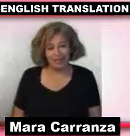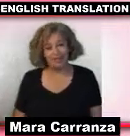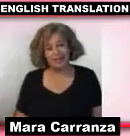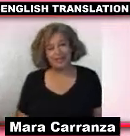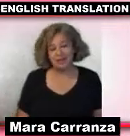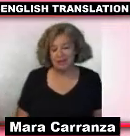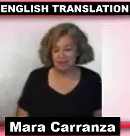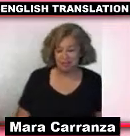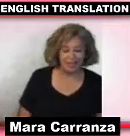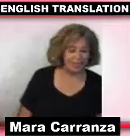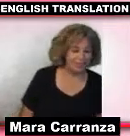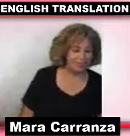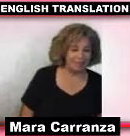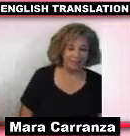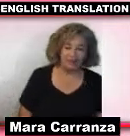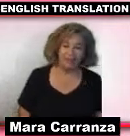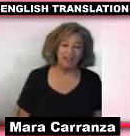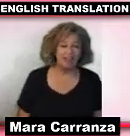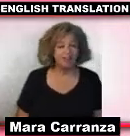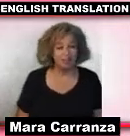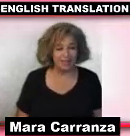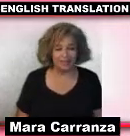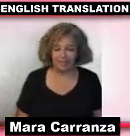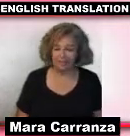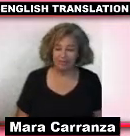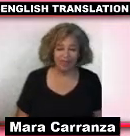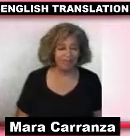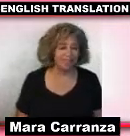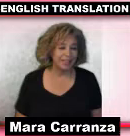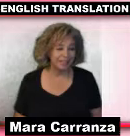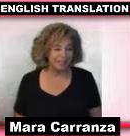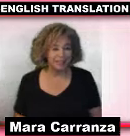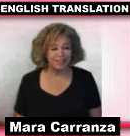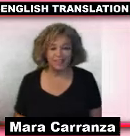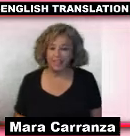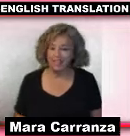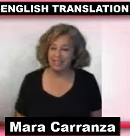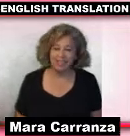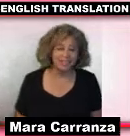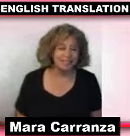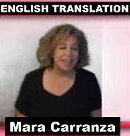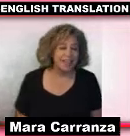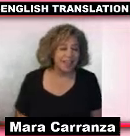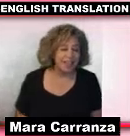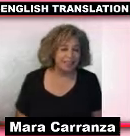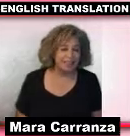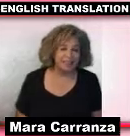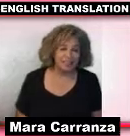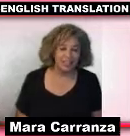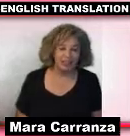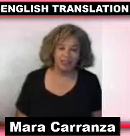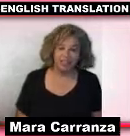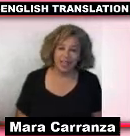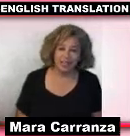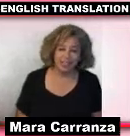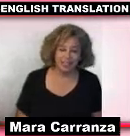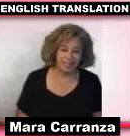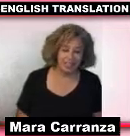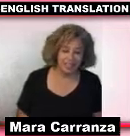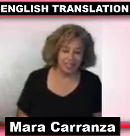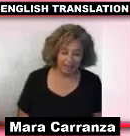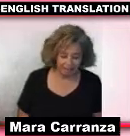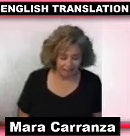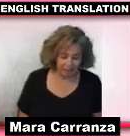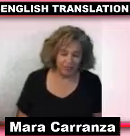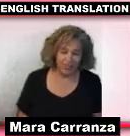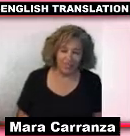a mile a minute. But her information is very clear and articulate, and she always has